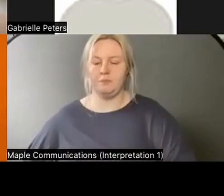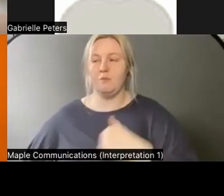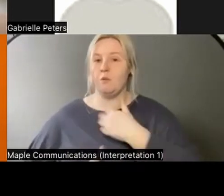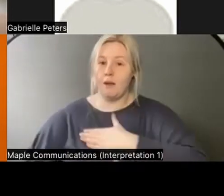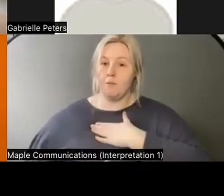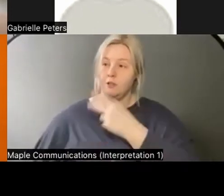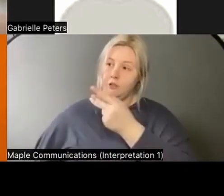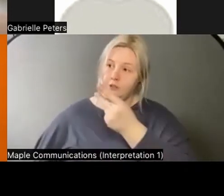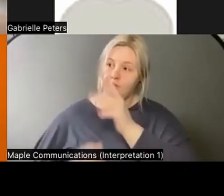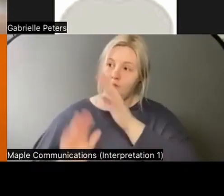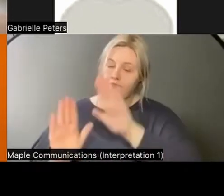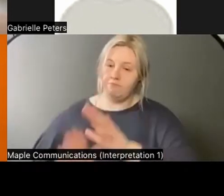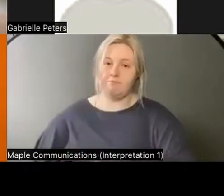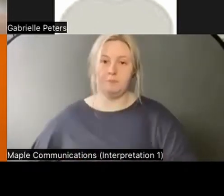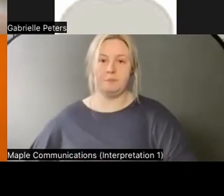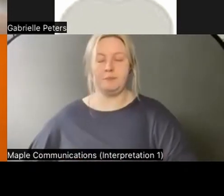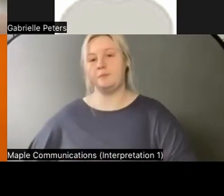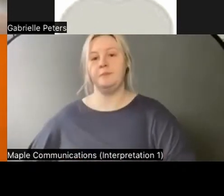lot.